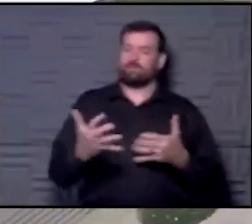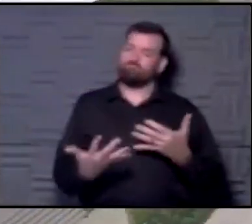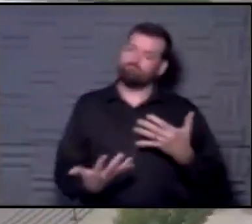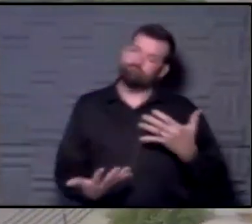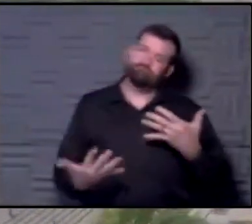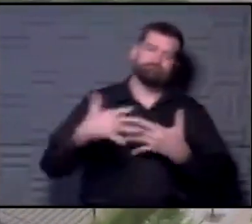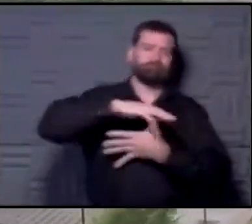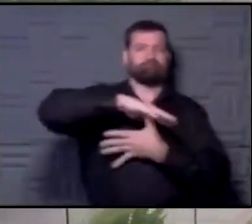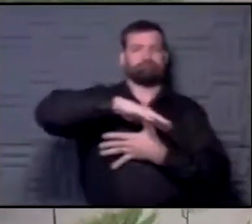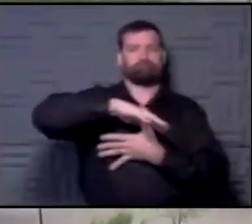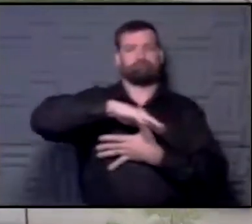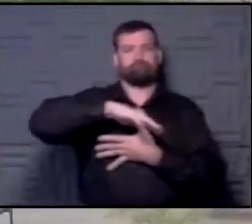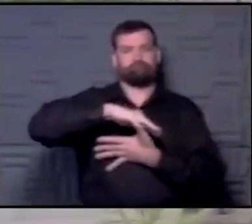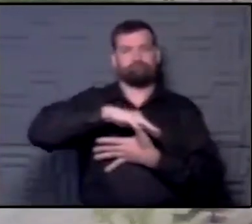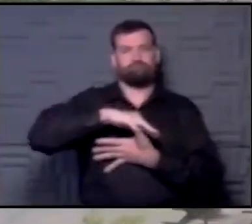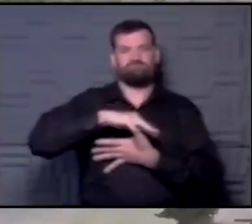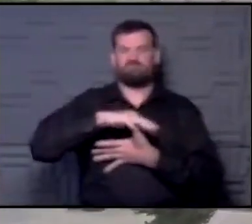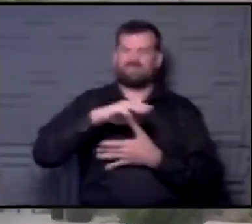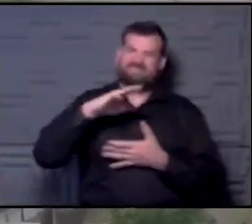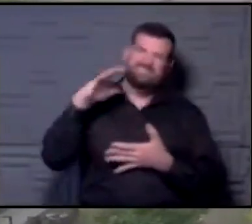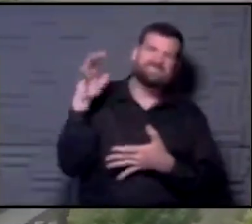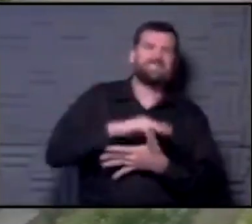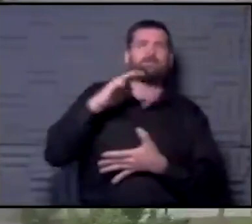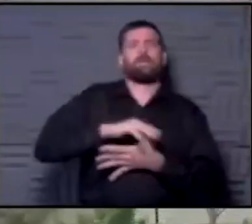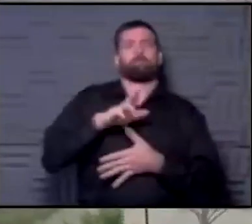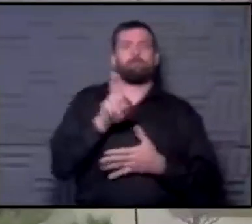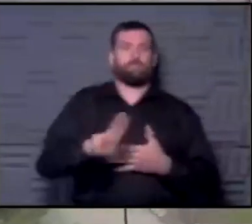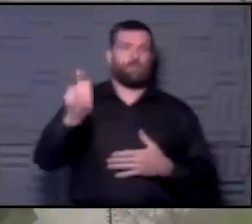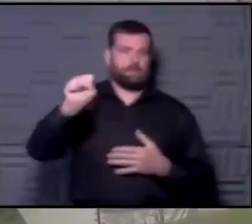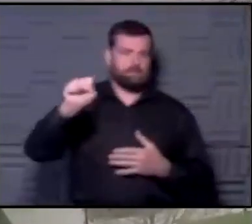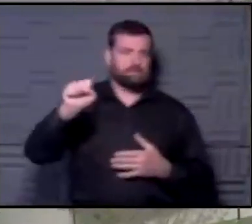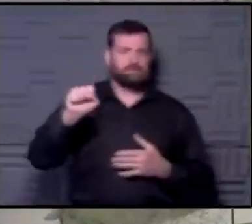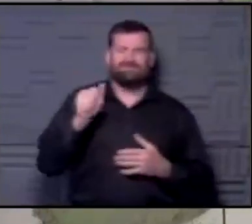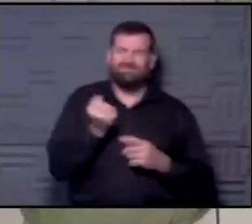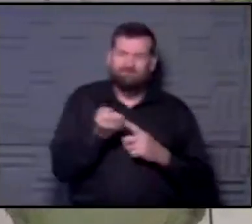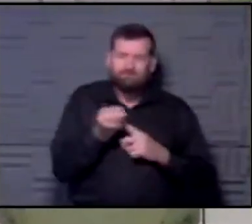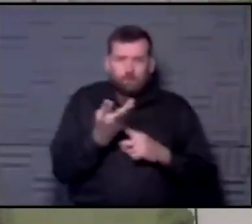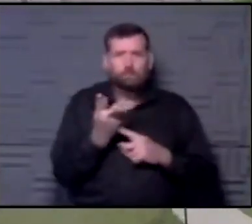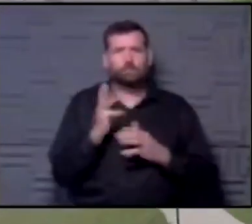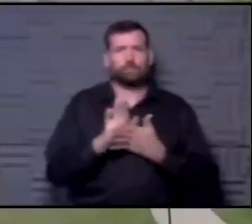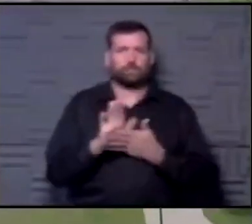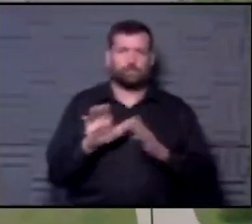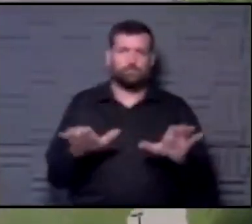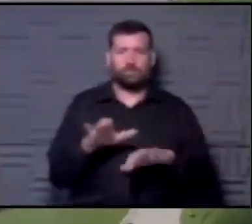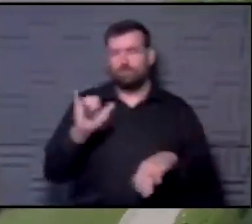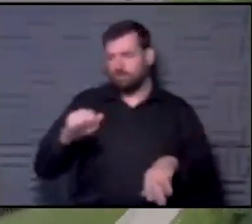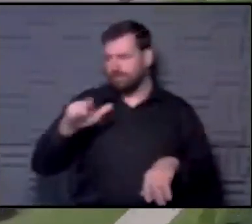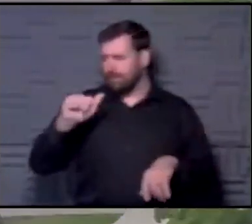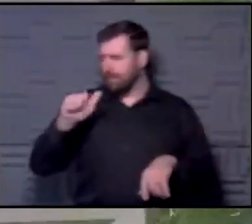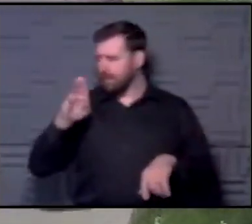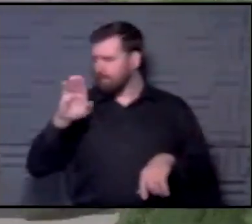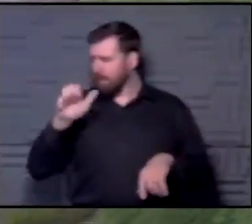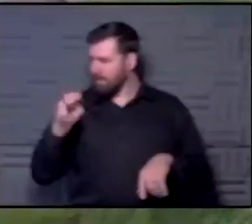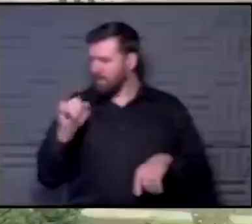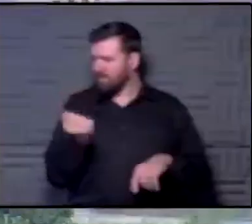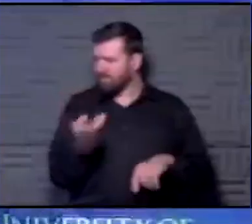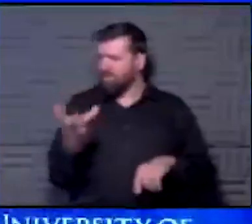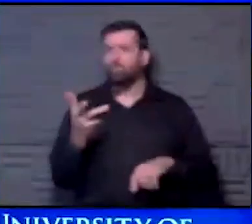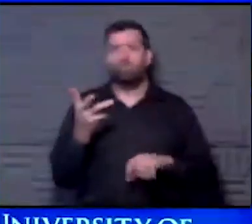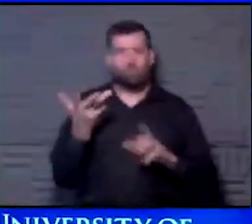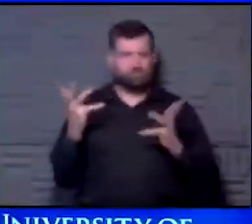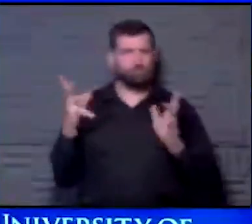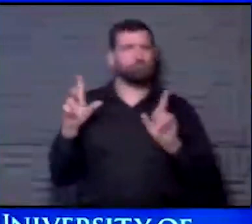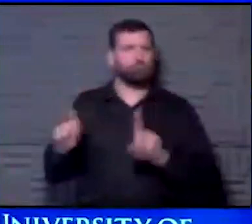top percentile of the United States. Very few schools committed to that. Notre Dame committed to it. Alabama's committed to it. There are some others that have as